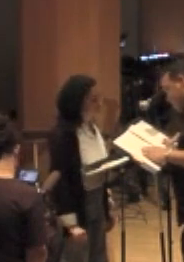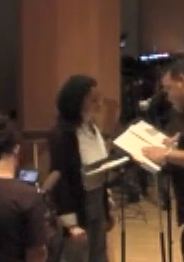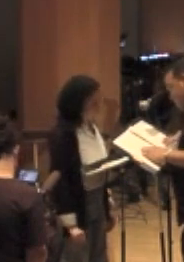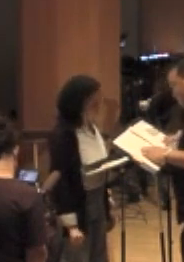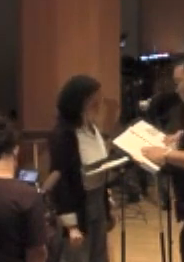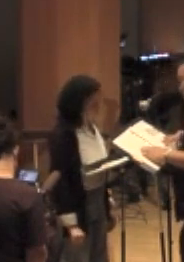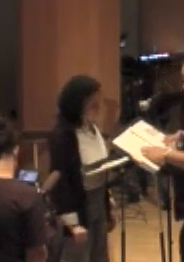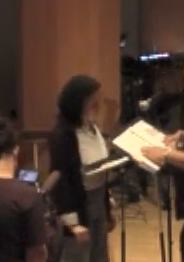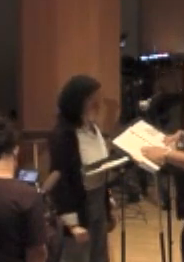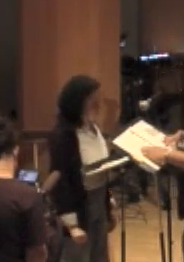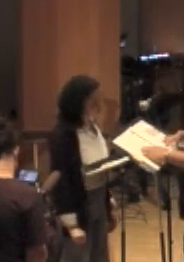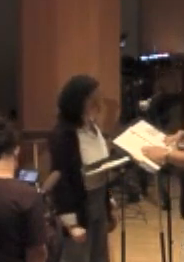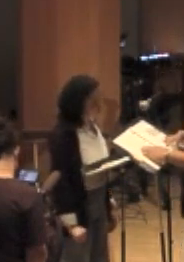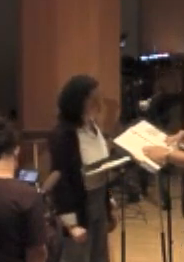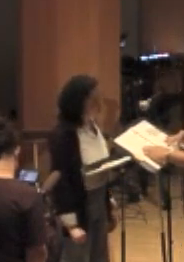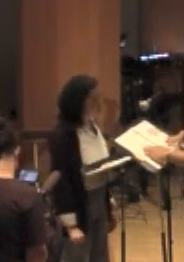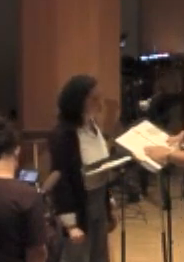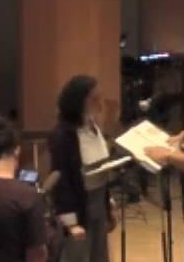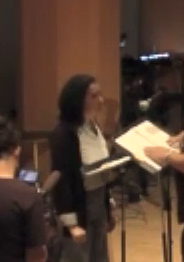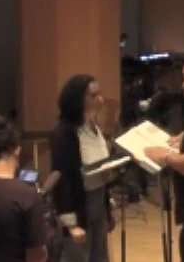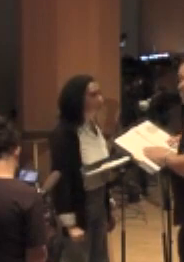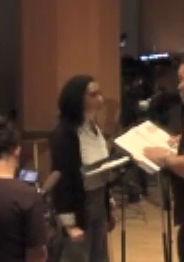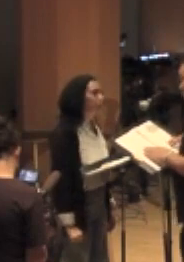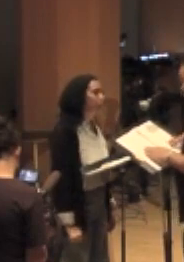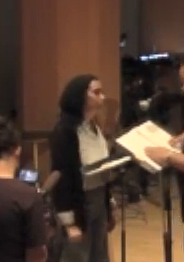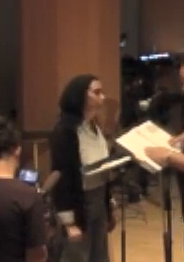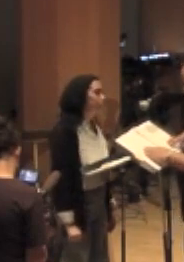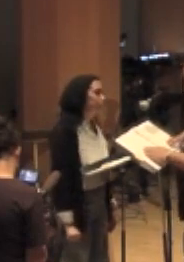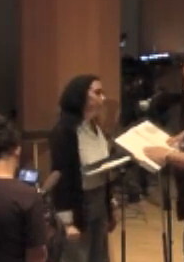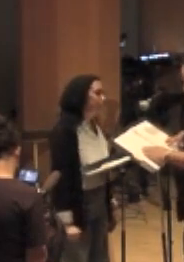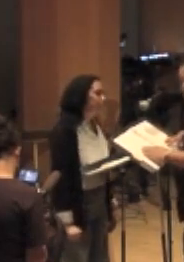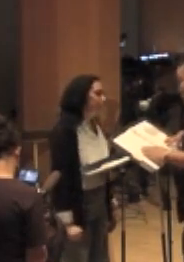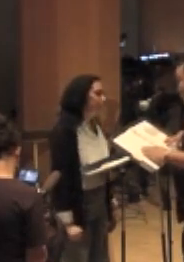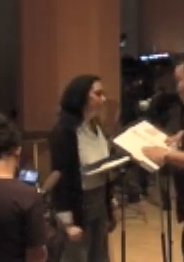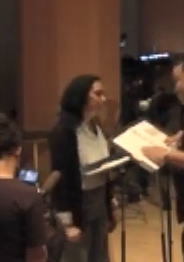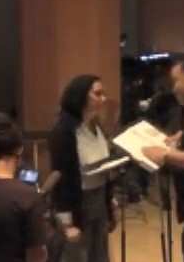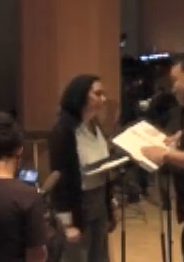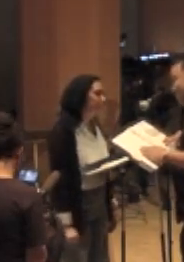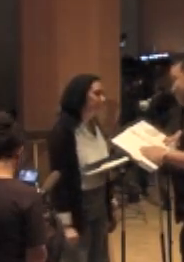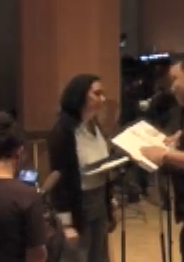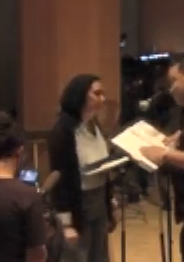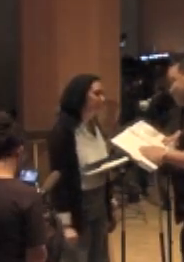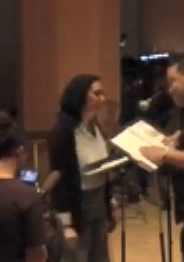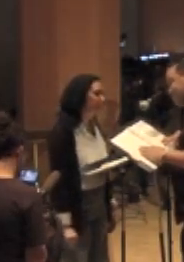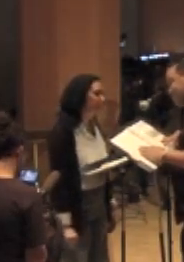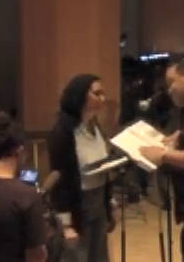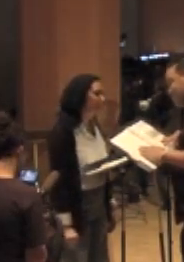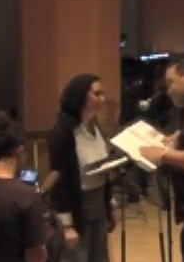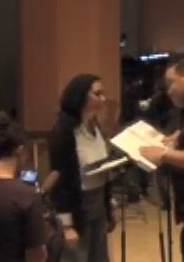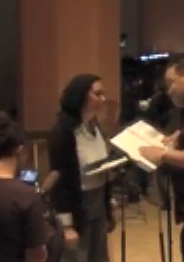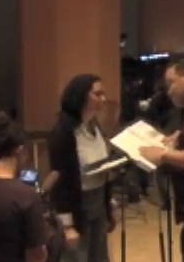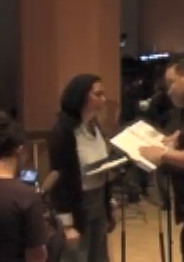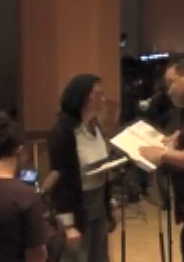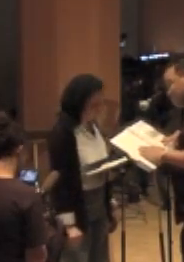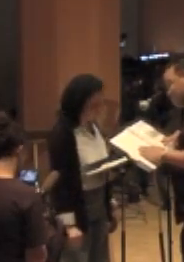like no no I don't think that not like